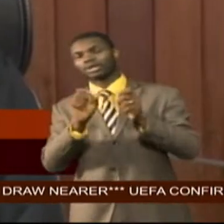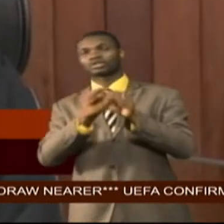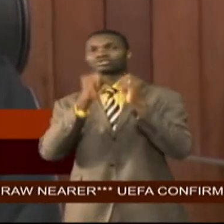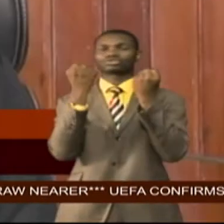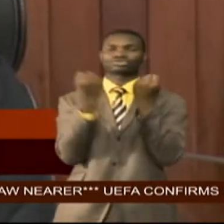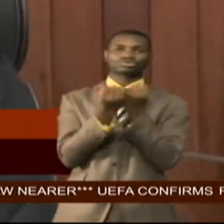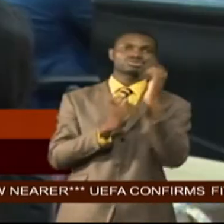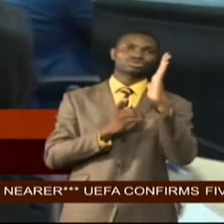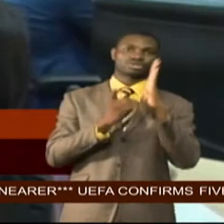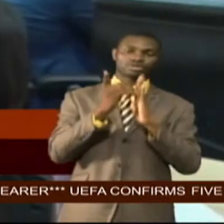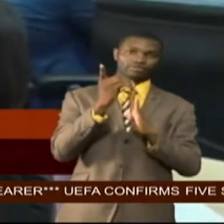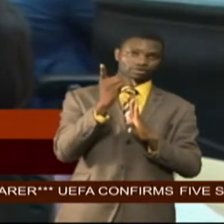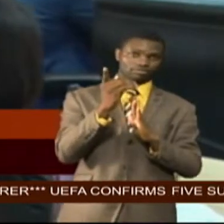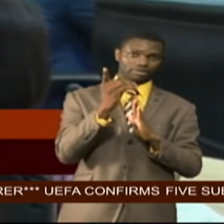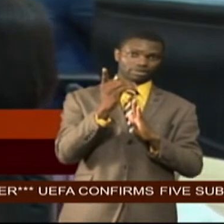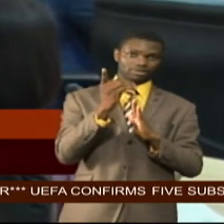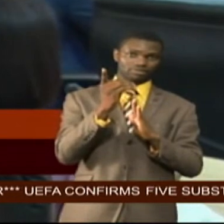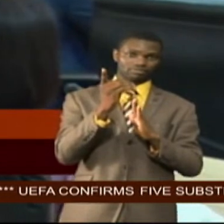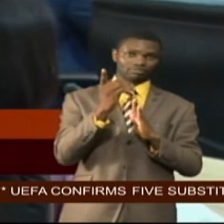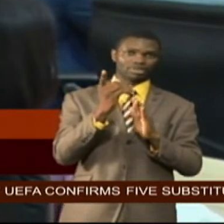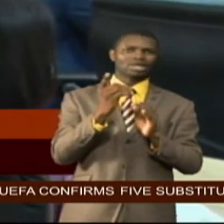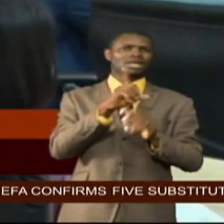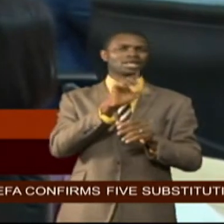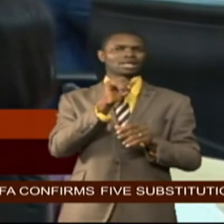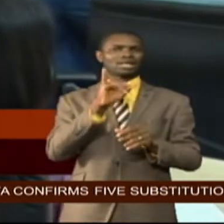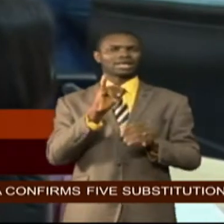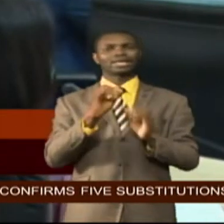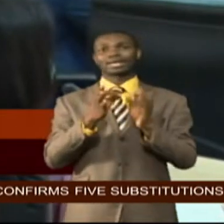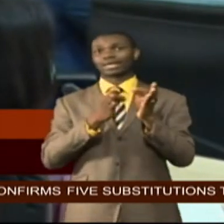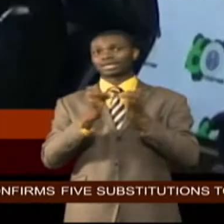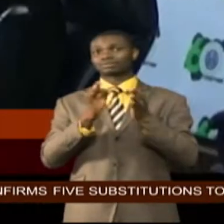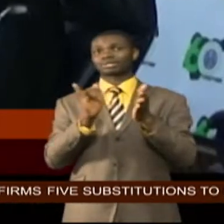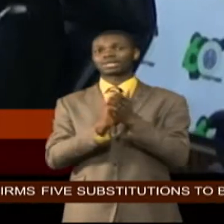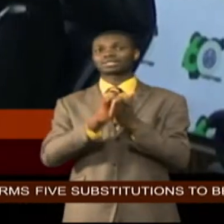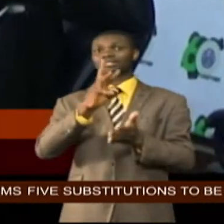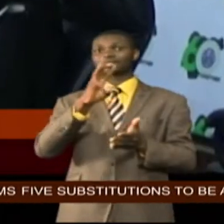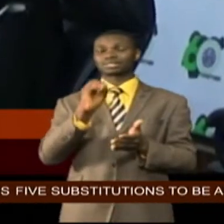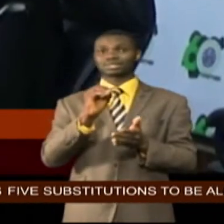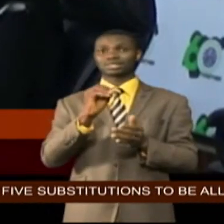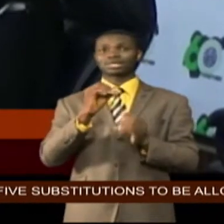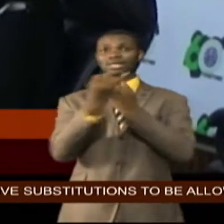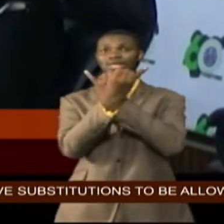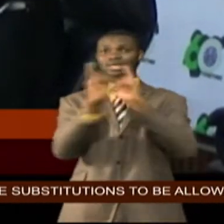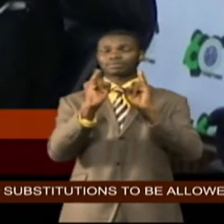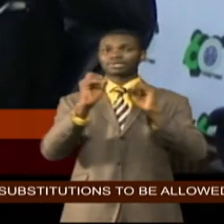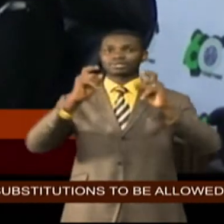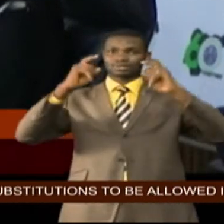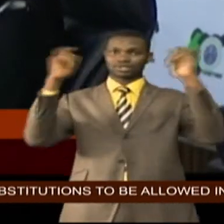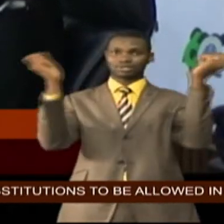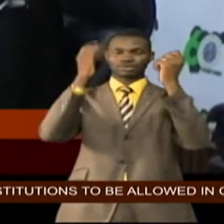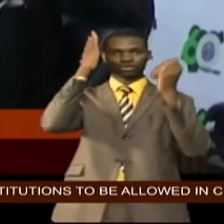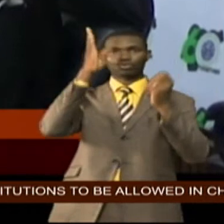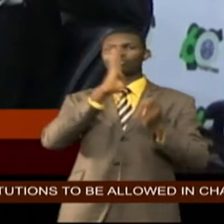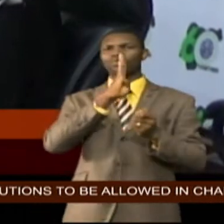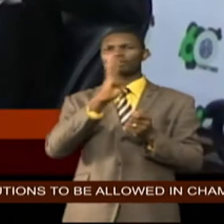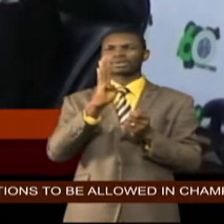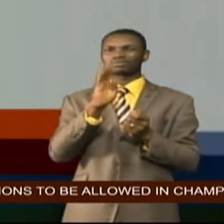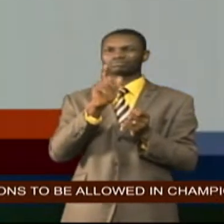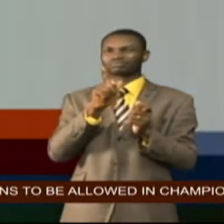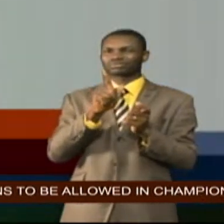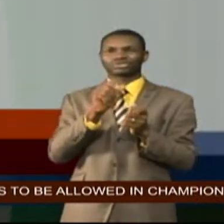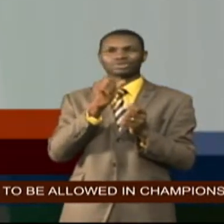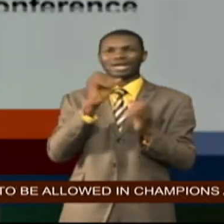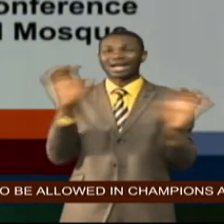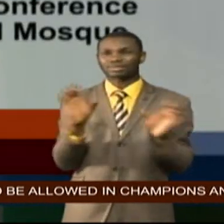Development, Sadia Umar Farouk, Lai Mohammed said the 60th independence celebration, which will be low-keyed, begins with a public lecture